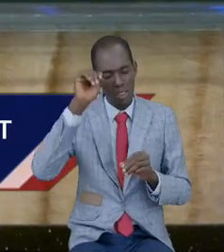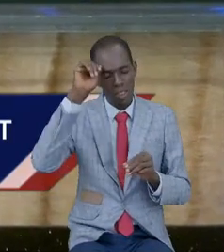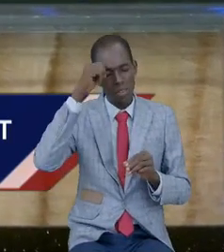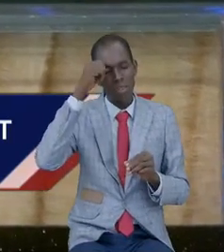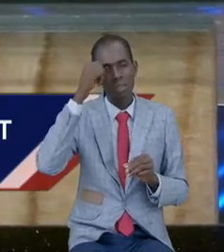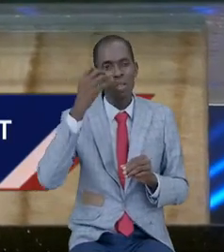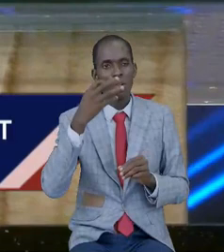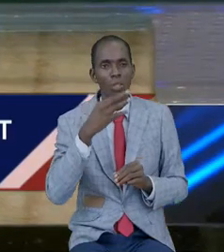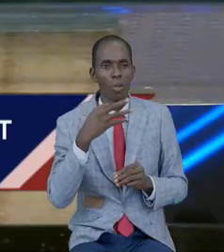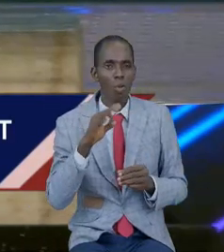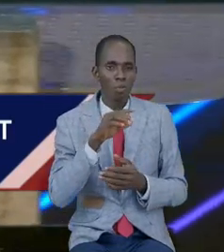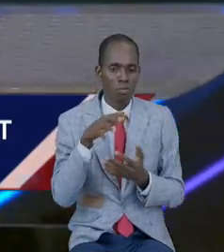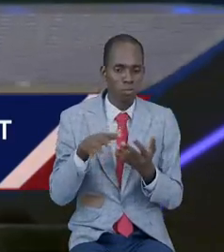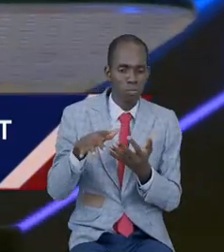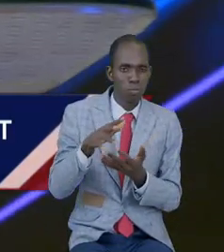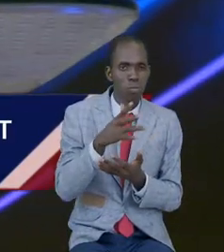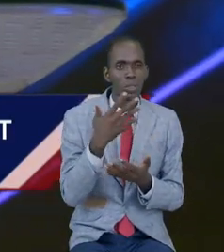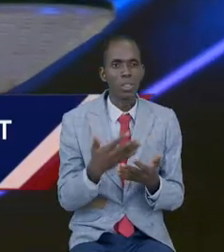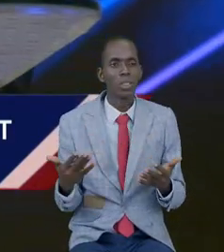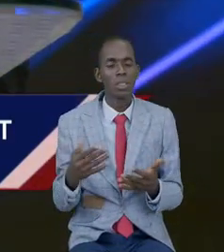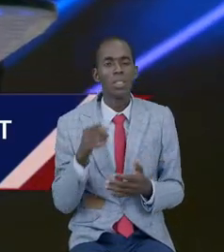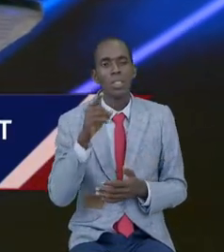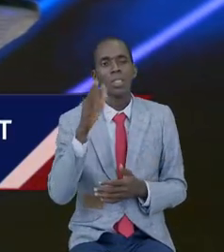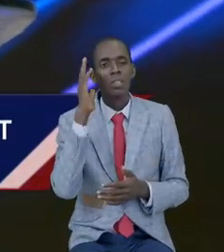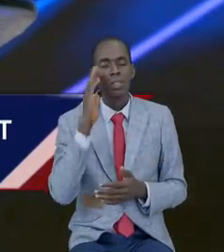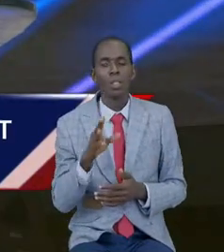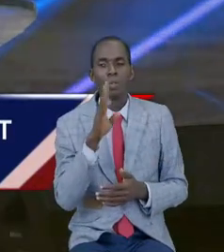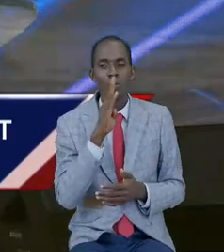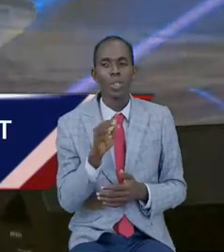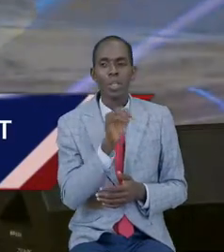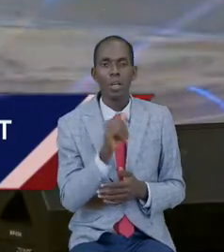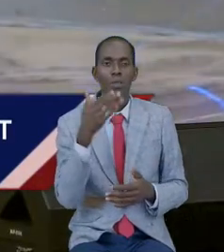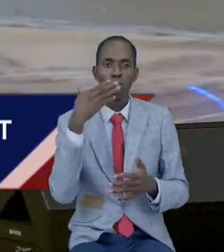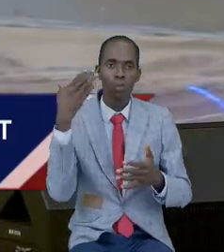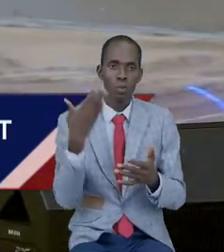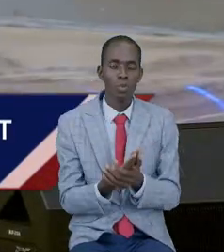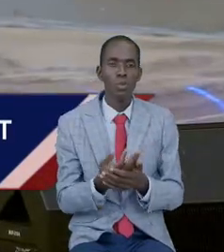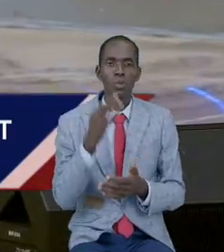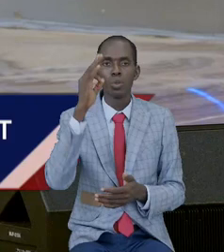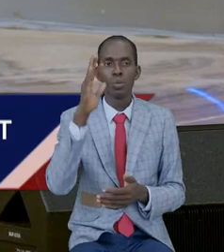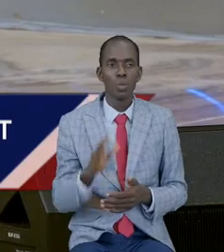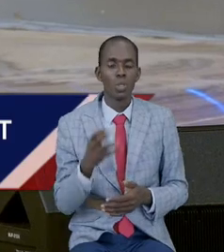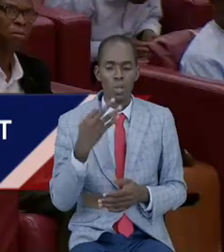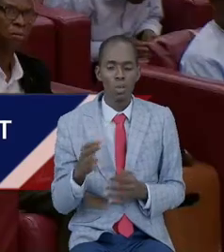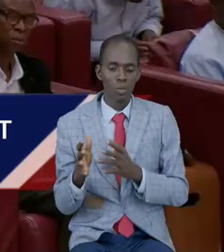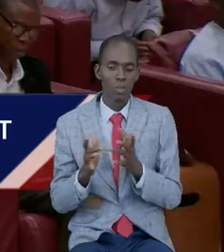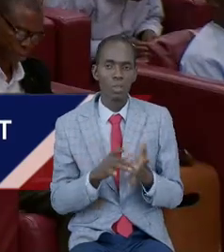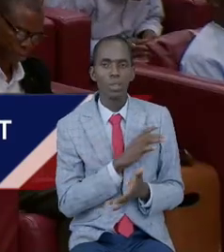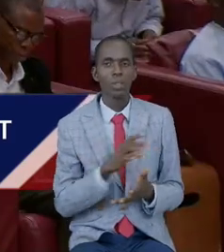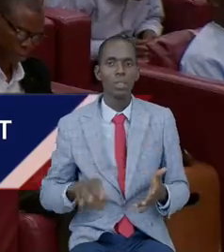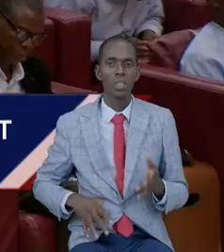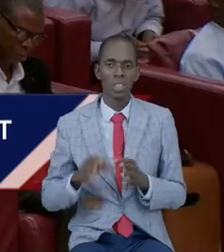thou shalt be a good minister of jesus christ